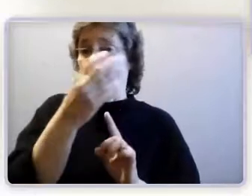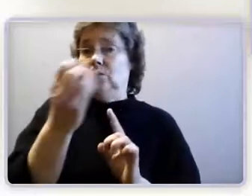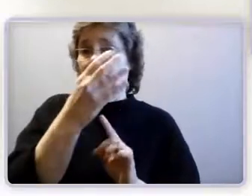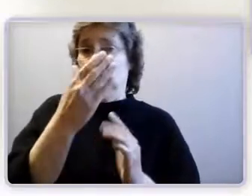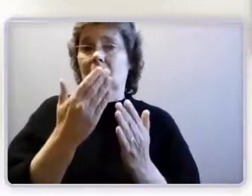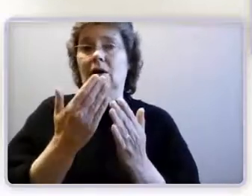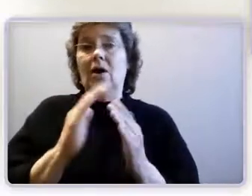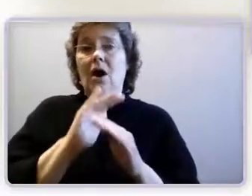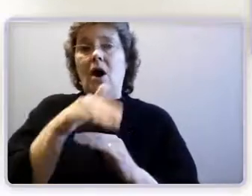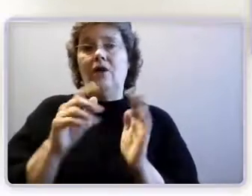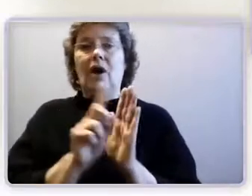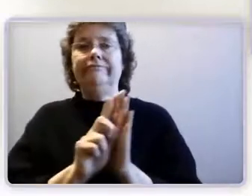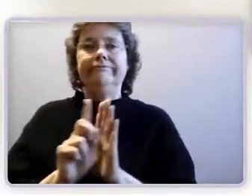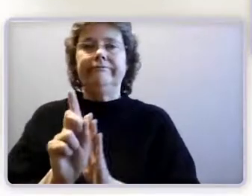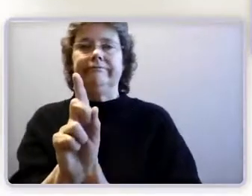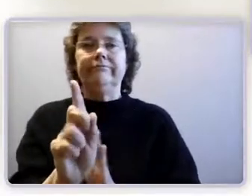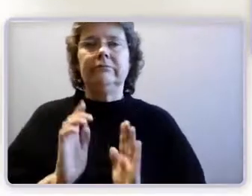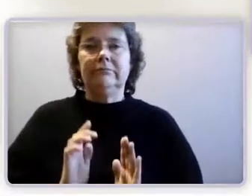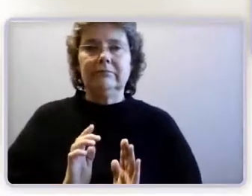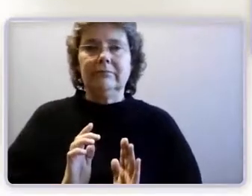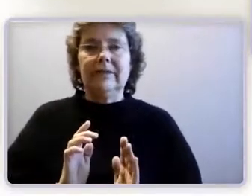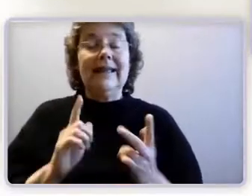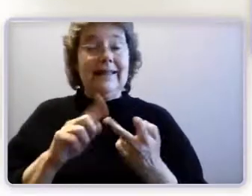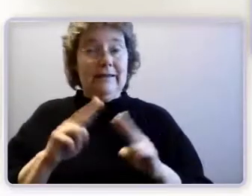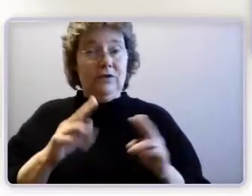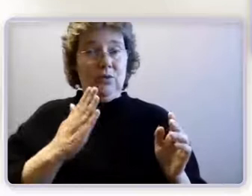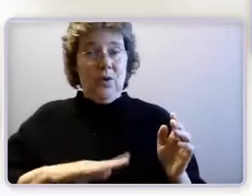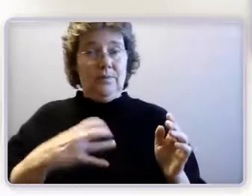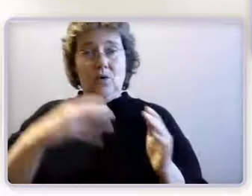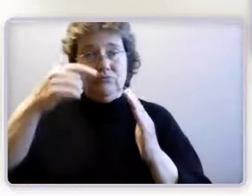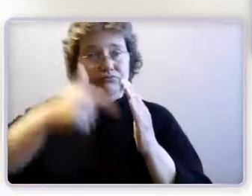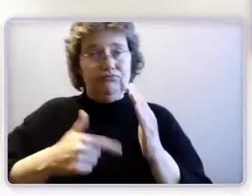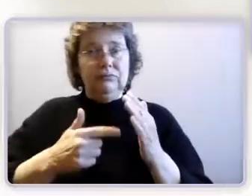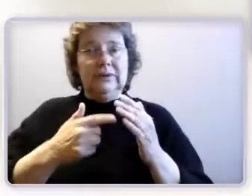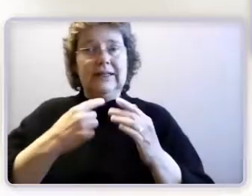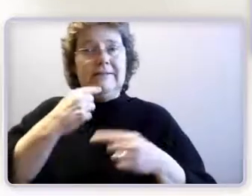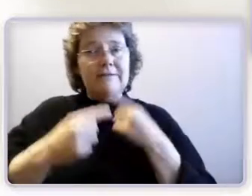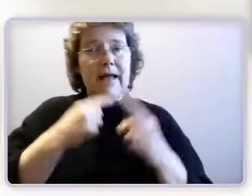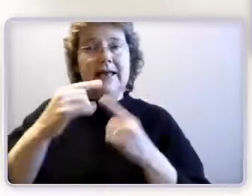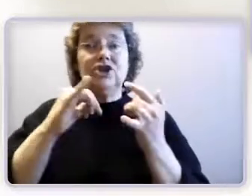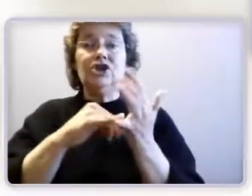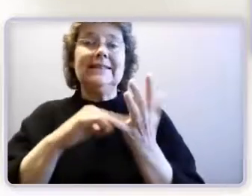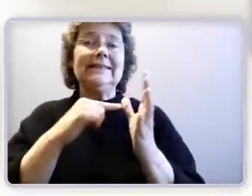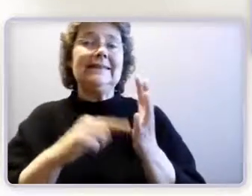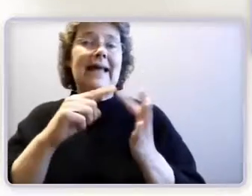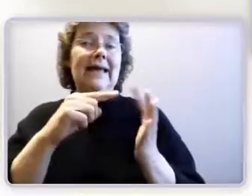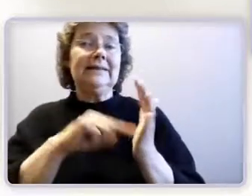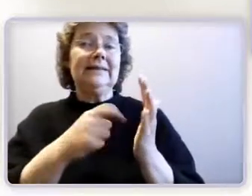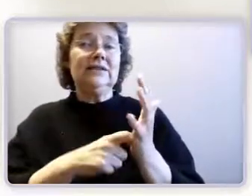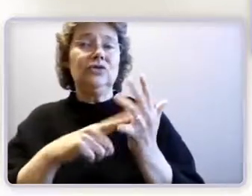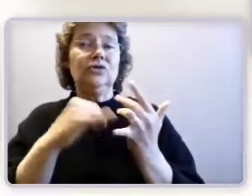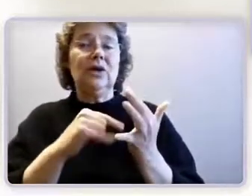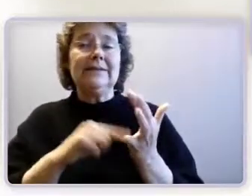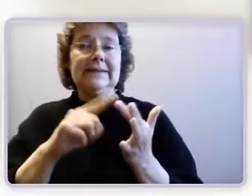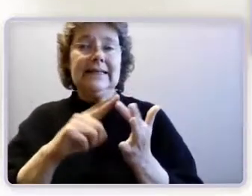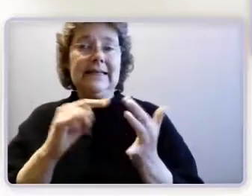but if you're seeking more detailed information, then State Trustees, as an example, is a possible source of information